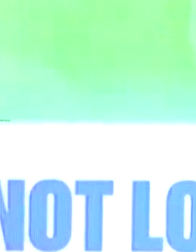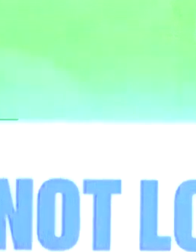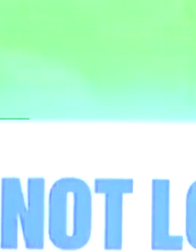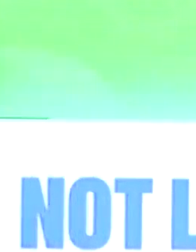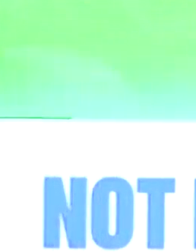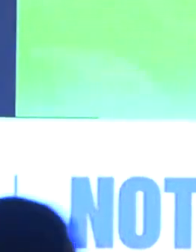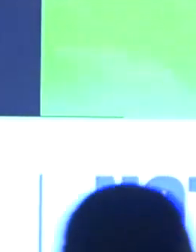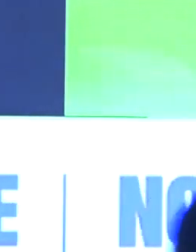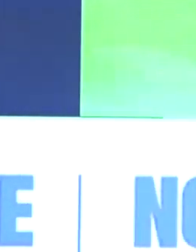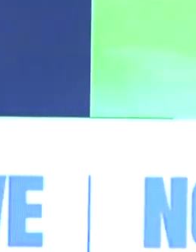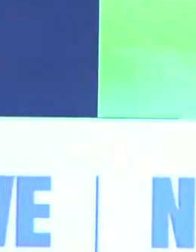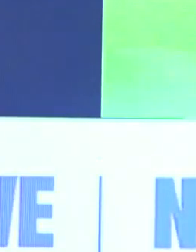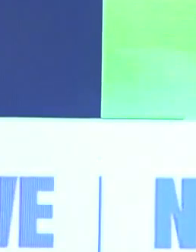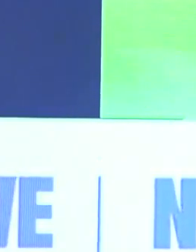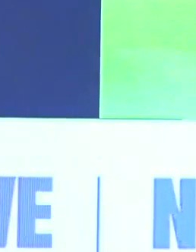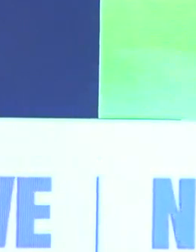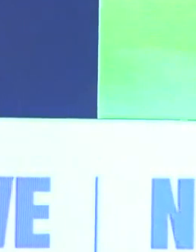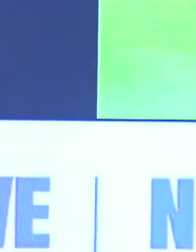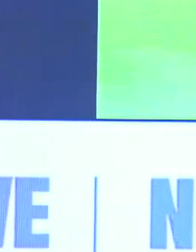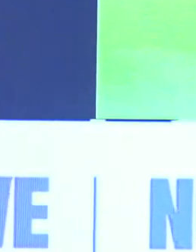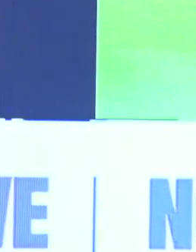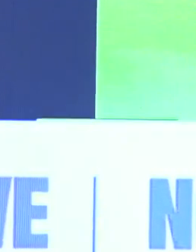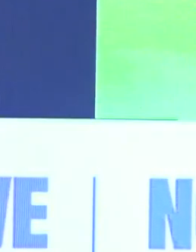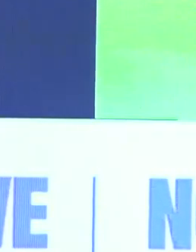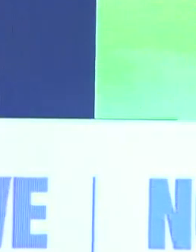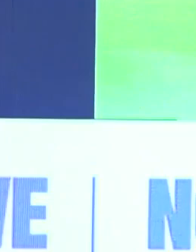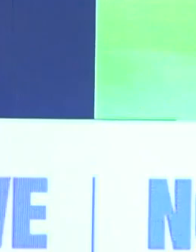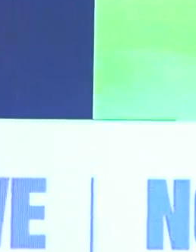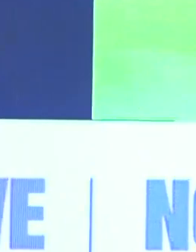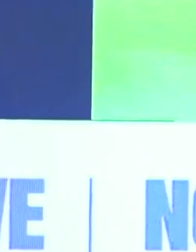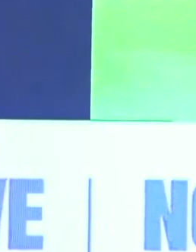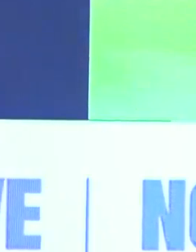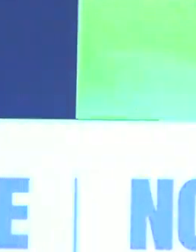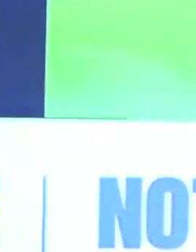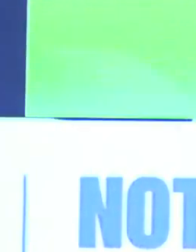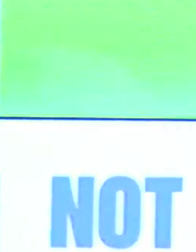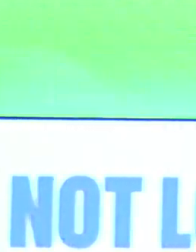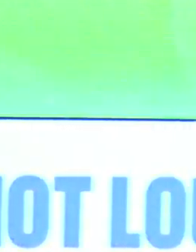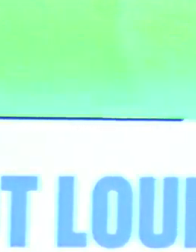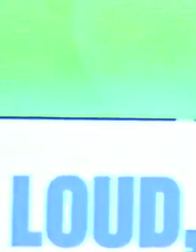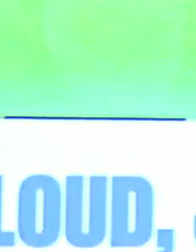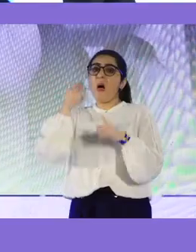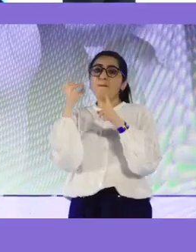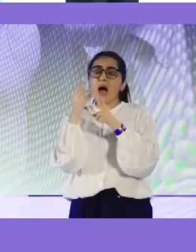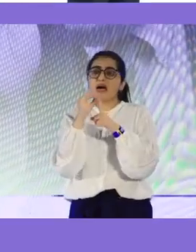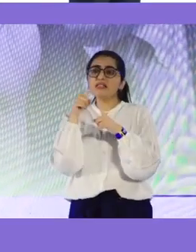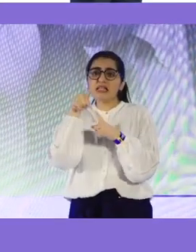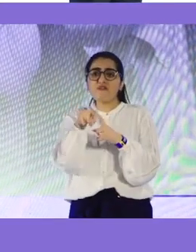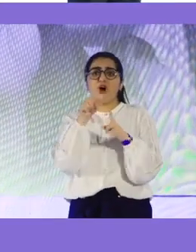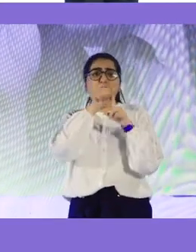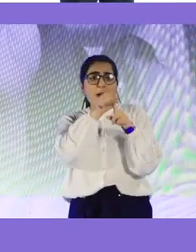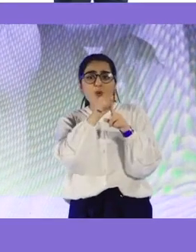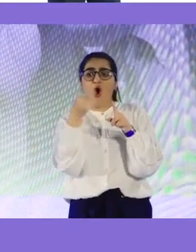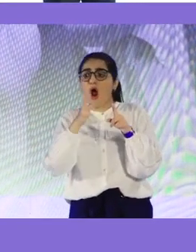your world, not to disrupt your world, but maybe to tell you how important your Pakistan is to the rest of Pakistan,